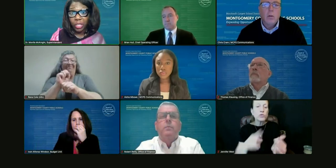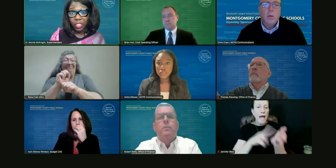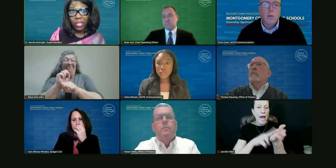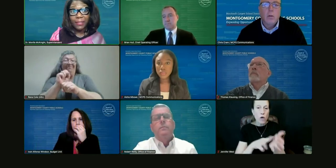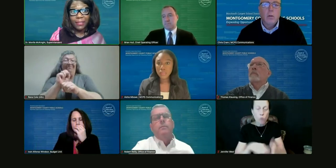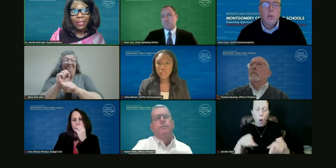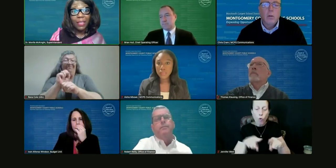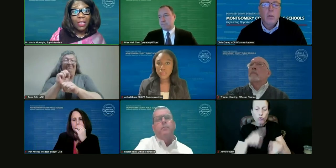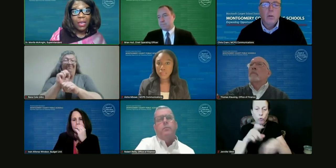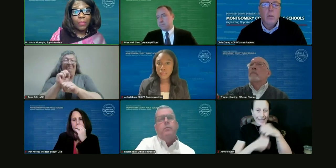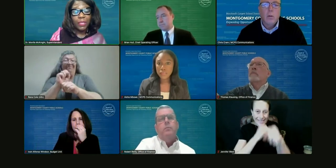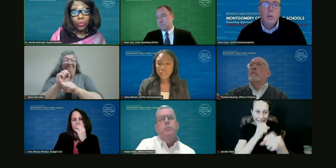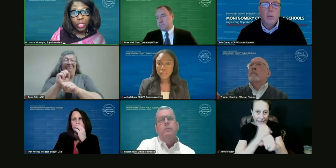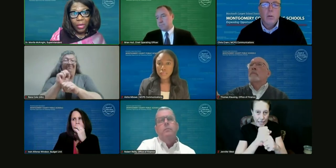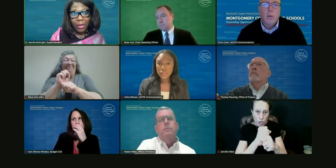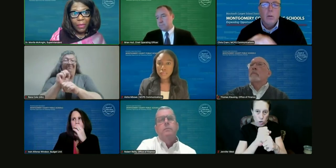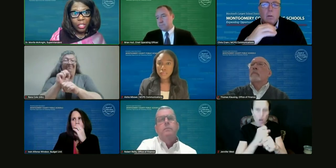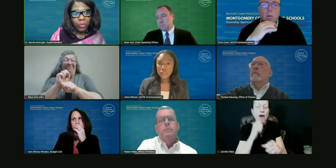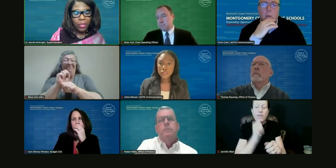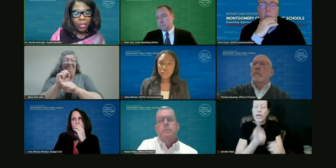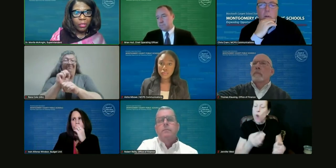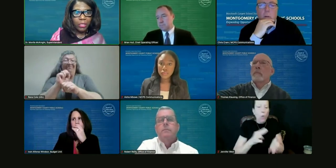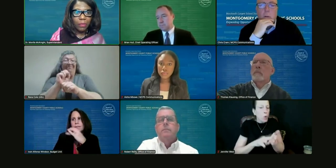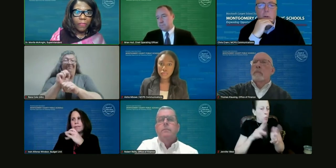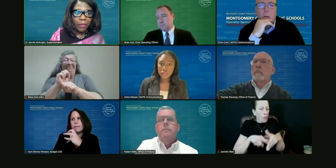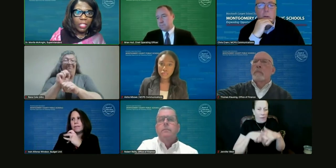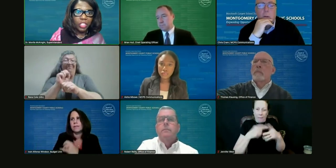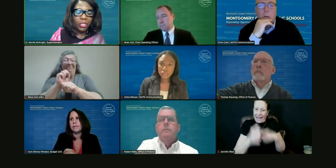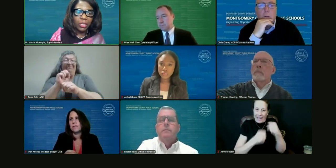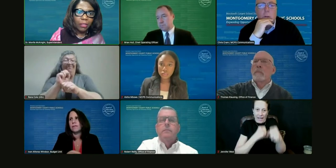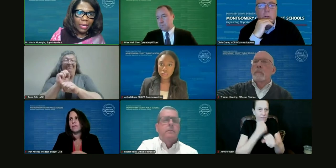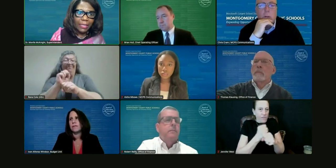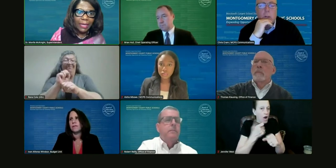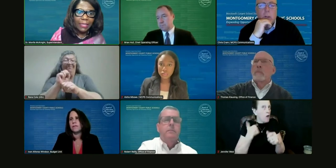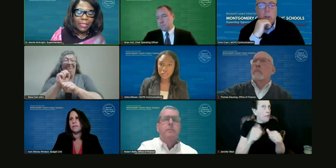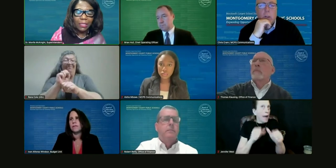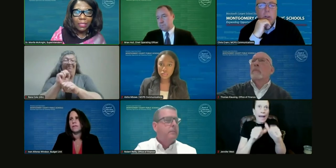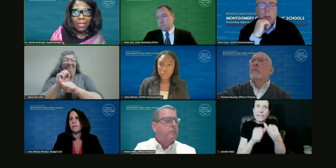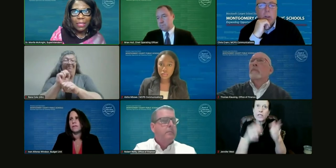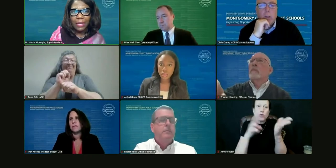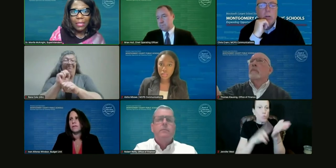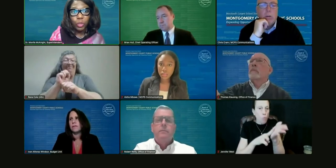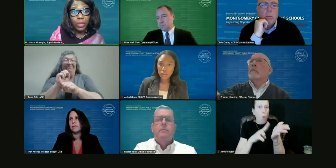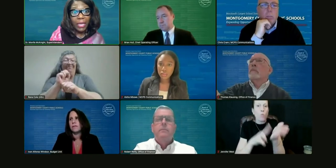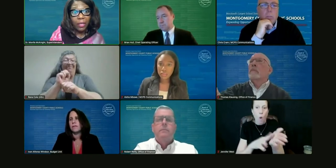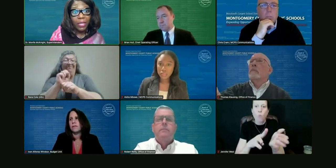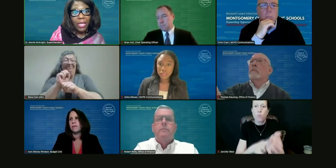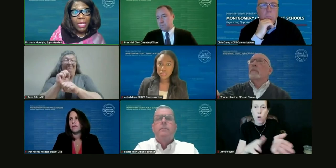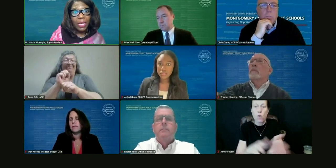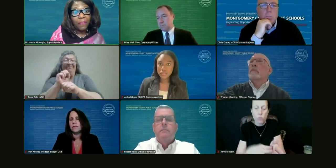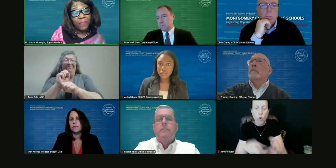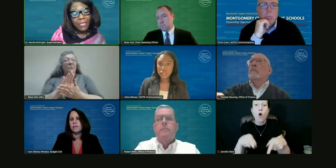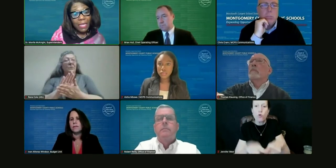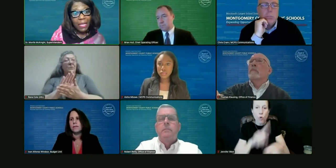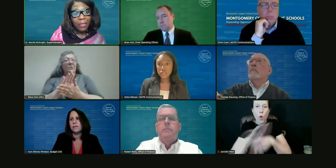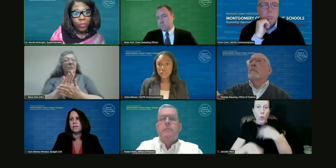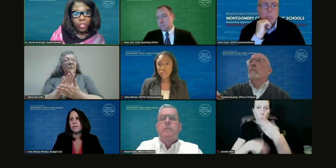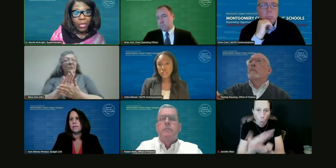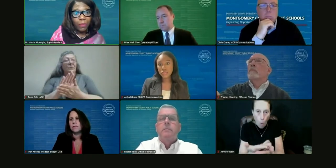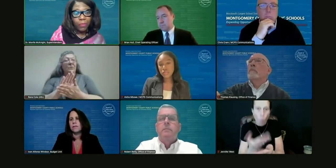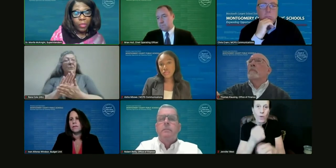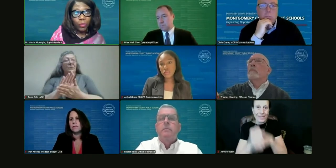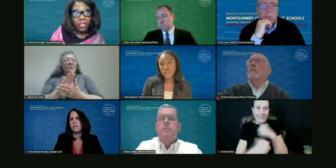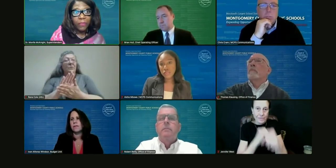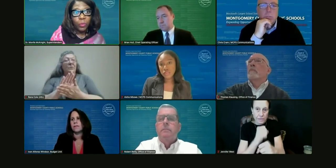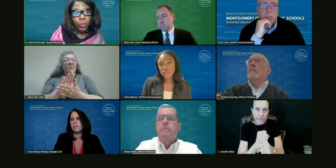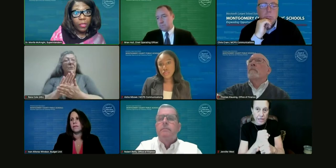to adjust. And so we try to make sure that there is some foundation in our class size to take that into account. And if it's not, then we